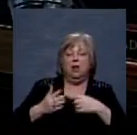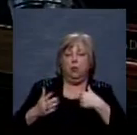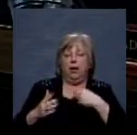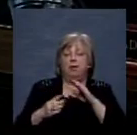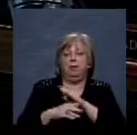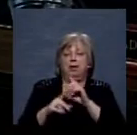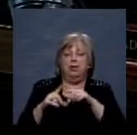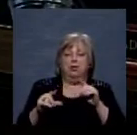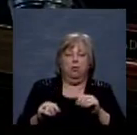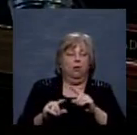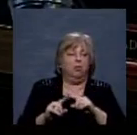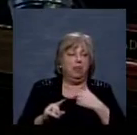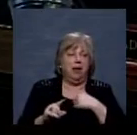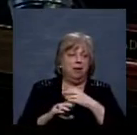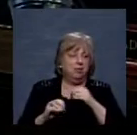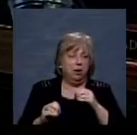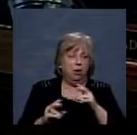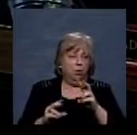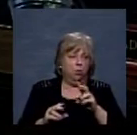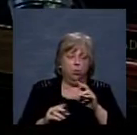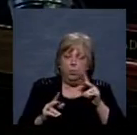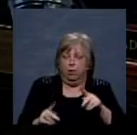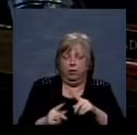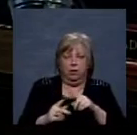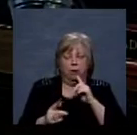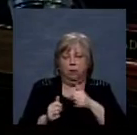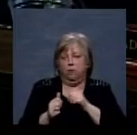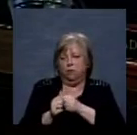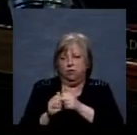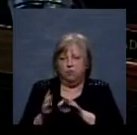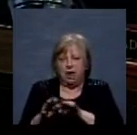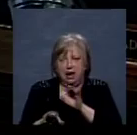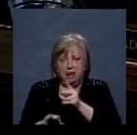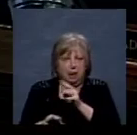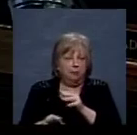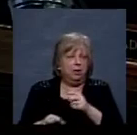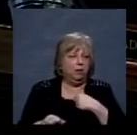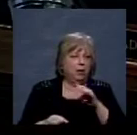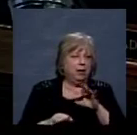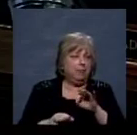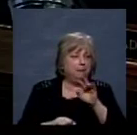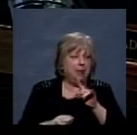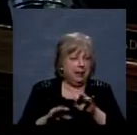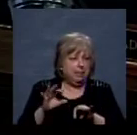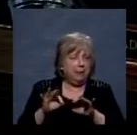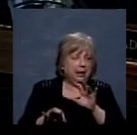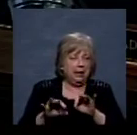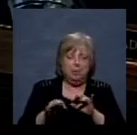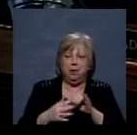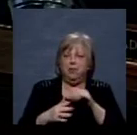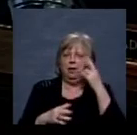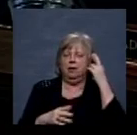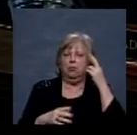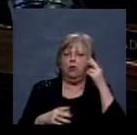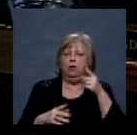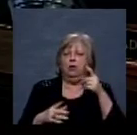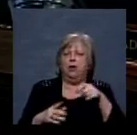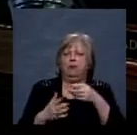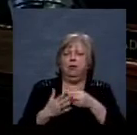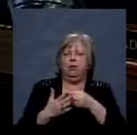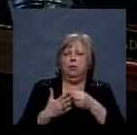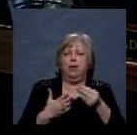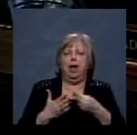they have no one to track him down. So we keep picking up. So that's why you're having to buy more boom trucks and everything, because as the mayor